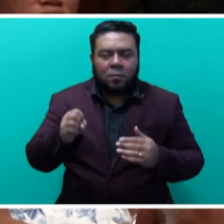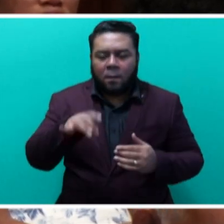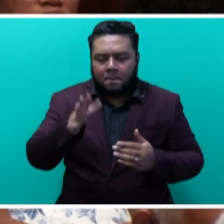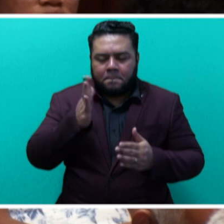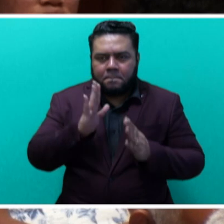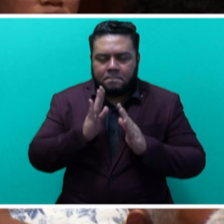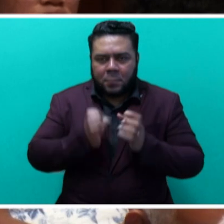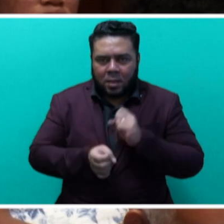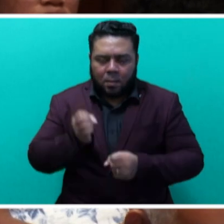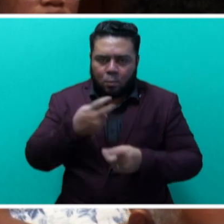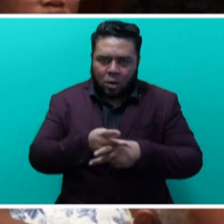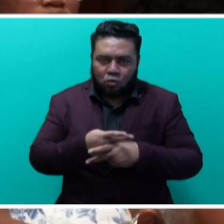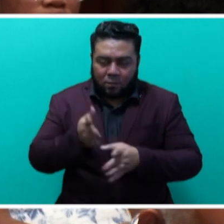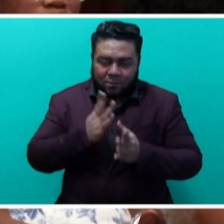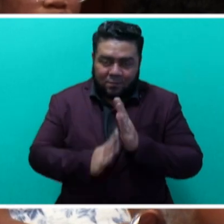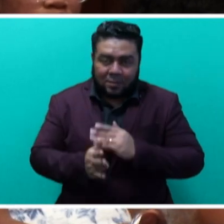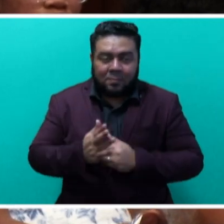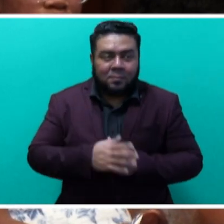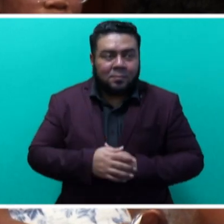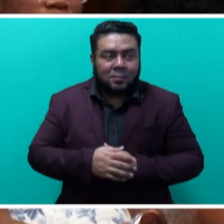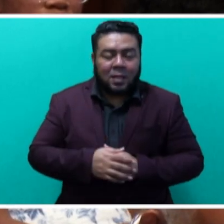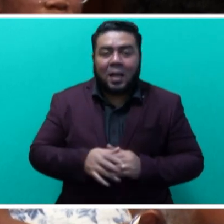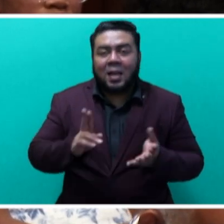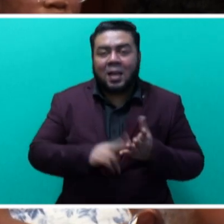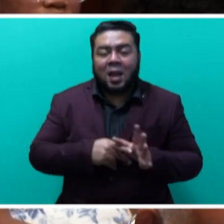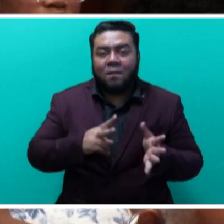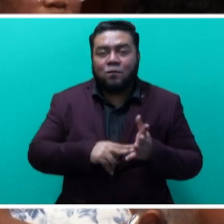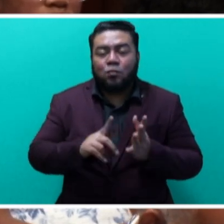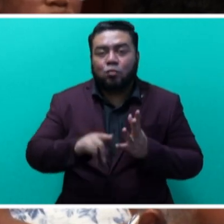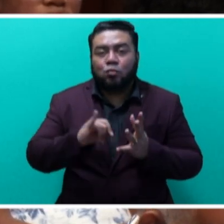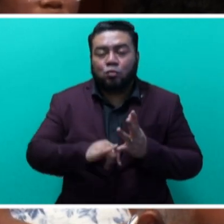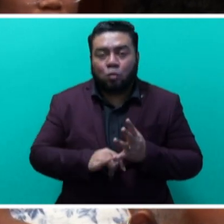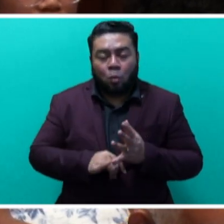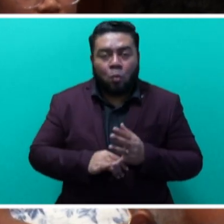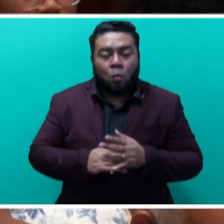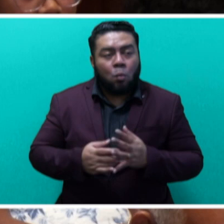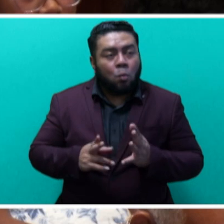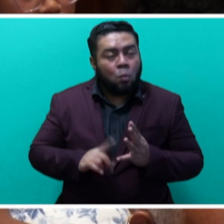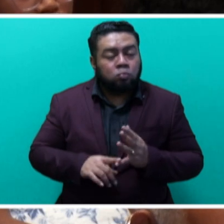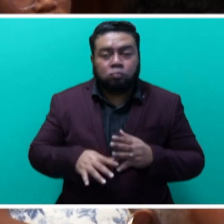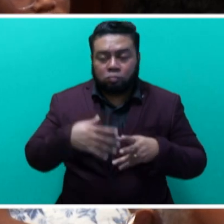production facility at Navuso Agriculture Technical Institute.